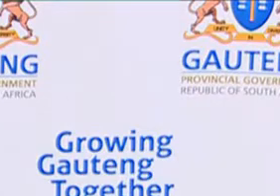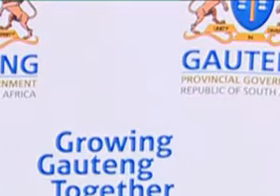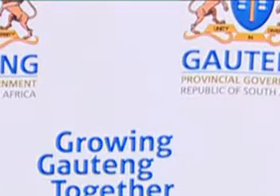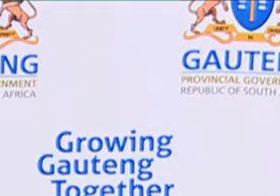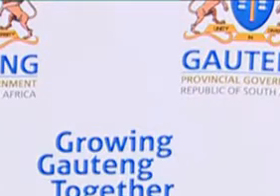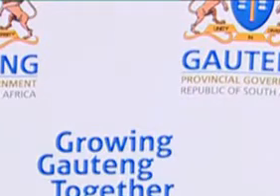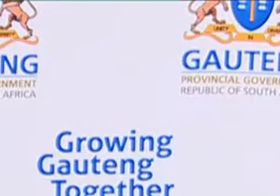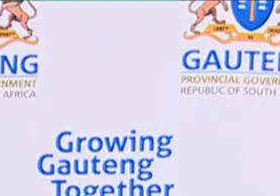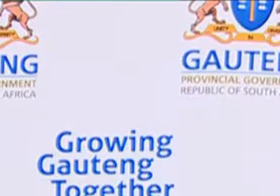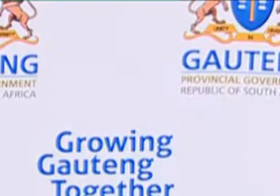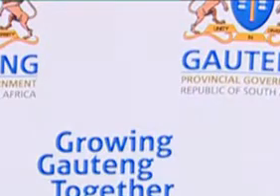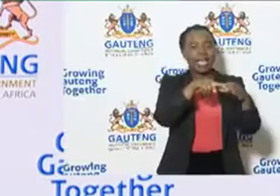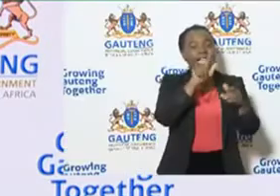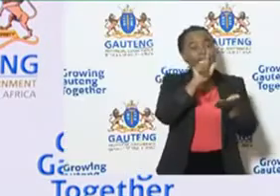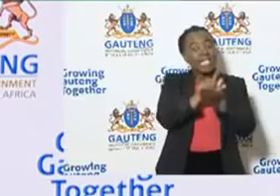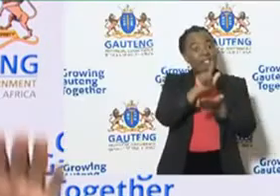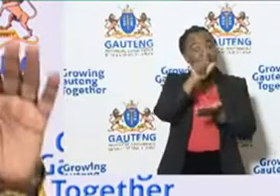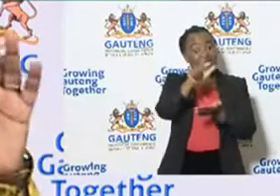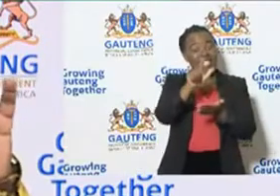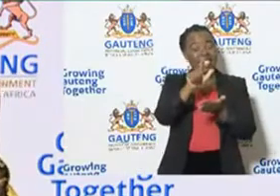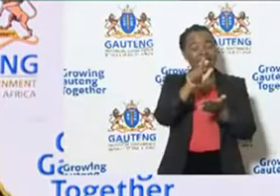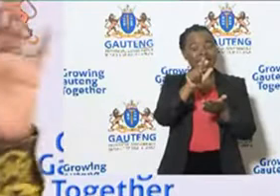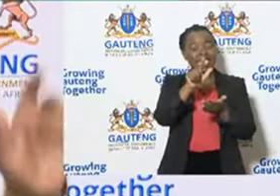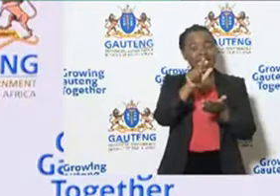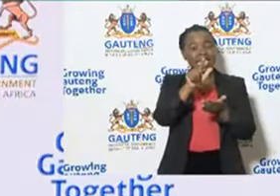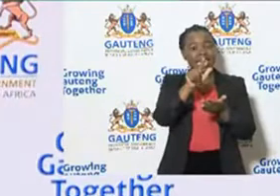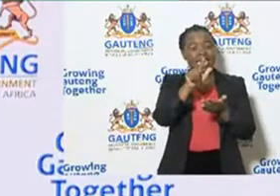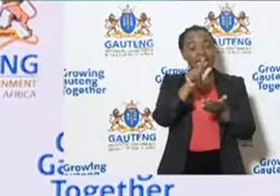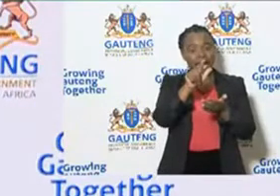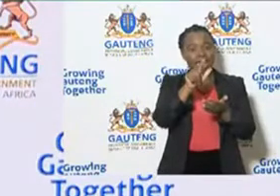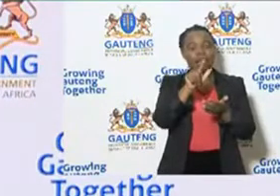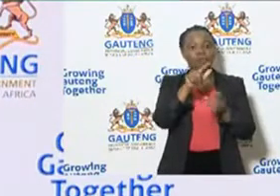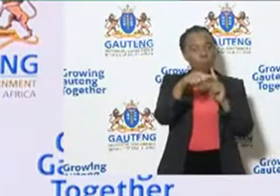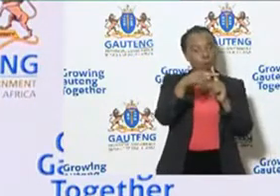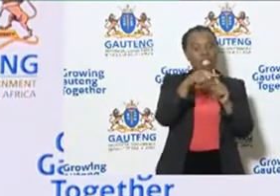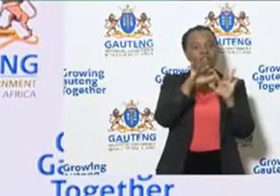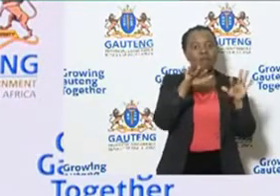have 17 active cases at the moment. So whereas they have had 202